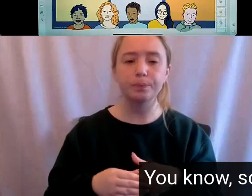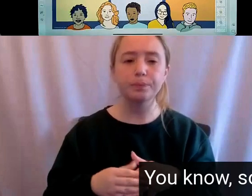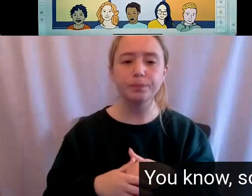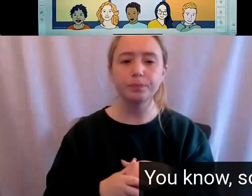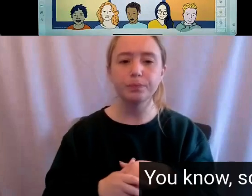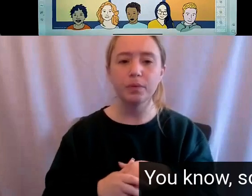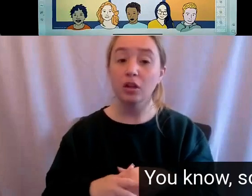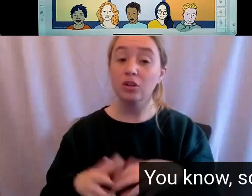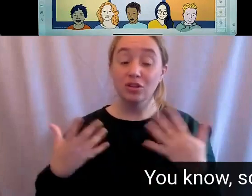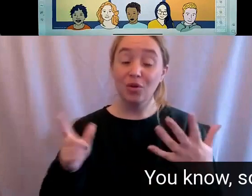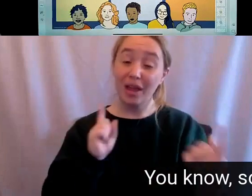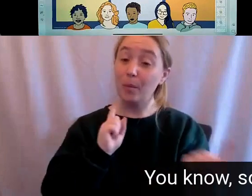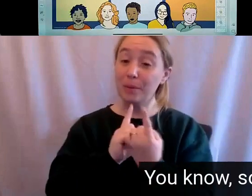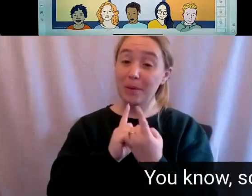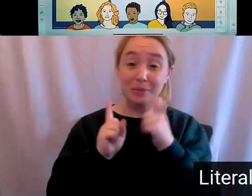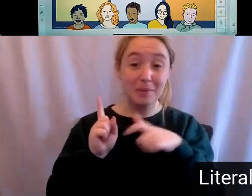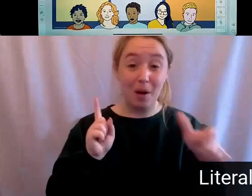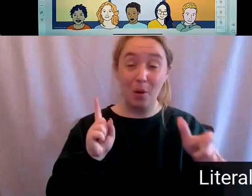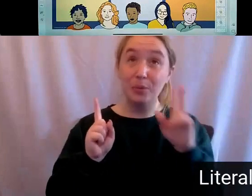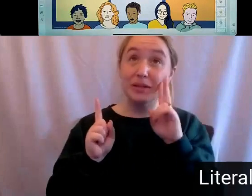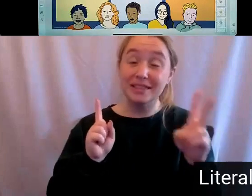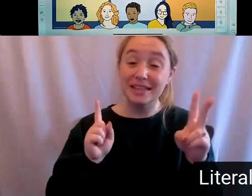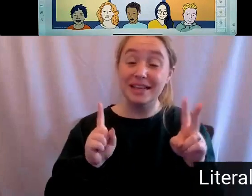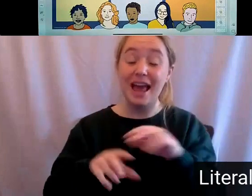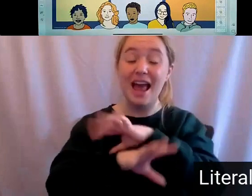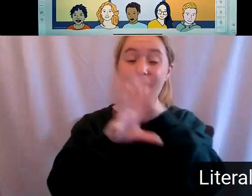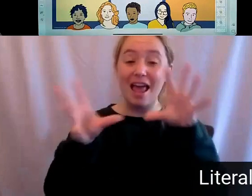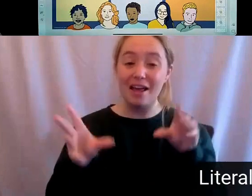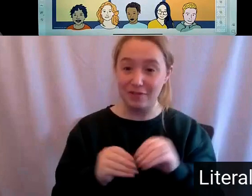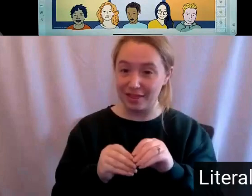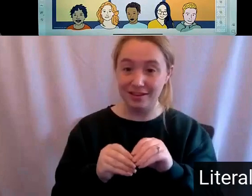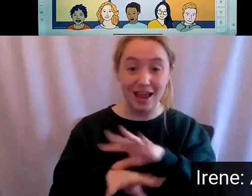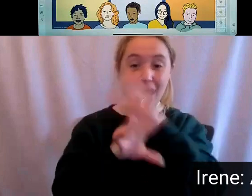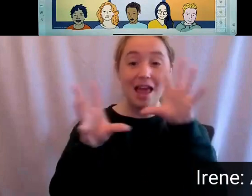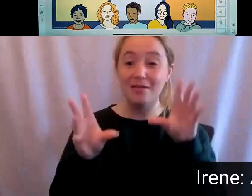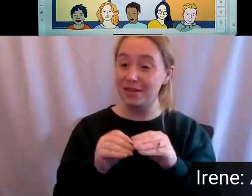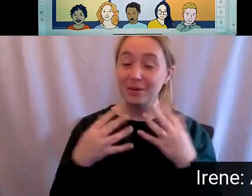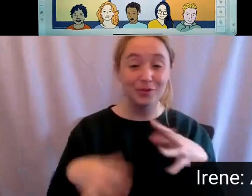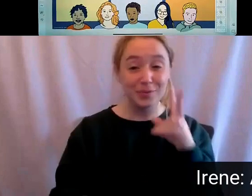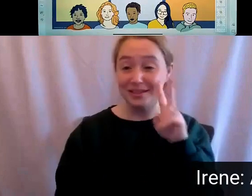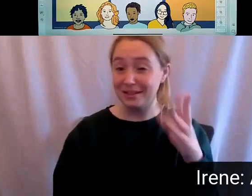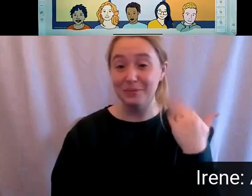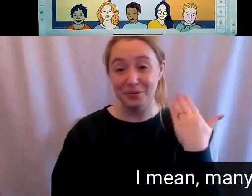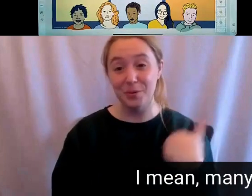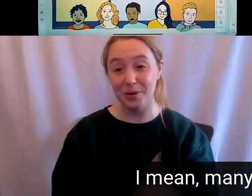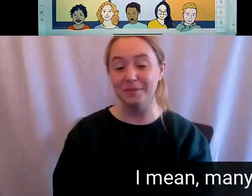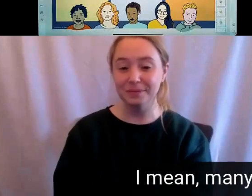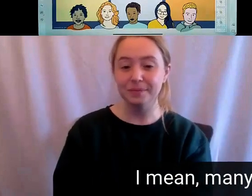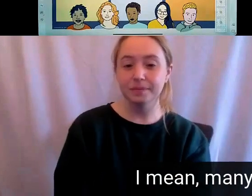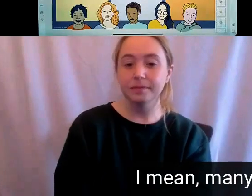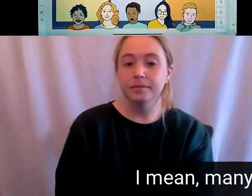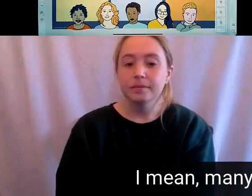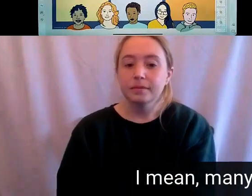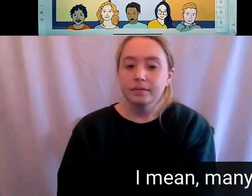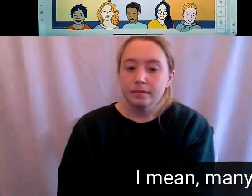see everything, literally everything. And I imagine, I mean, many